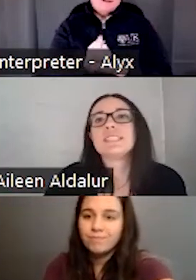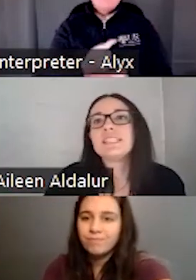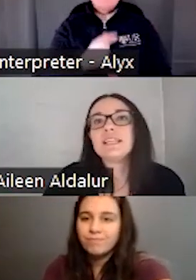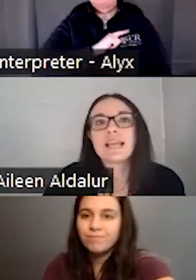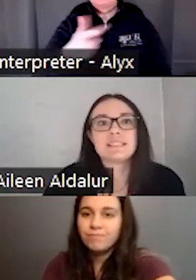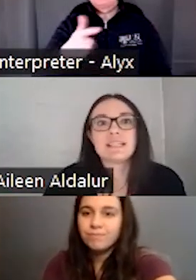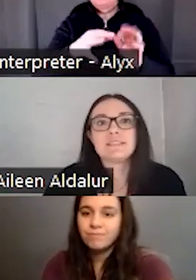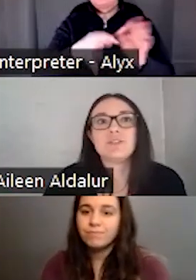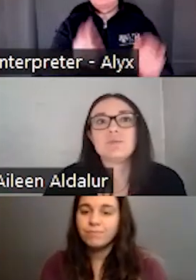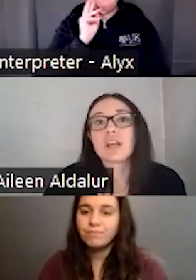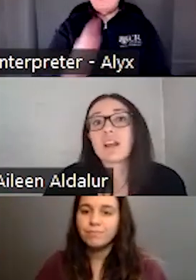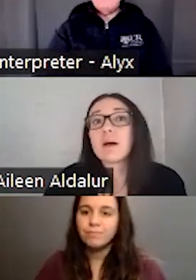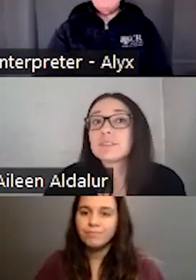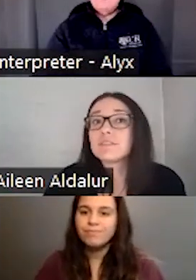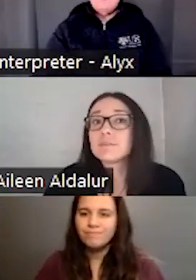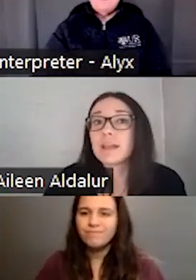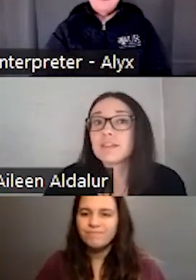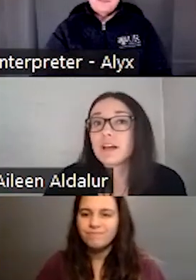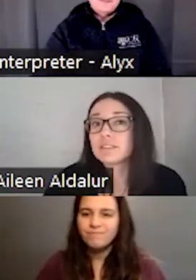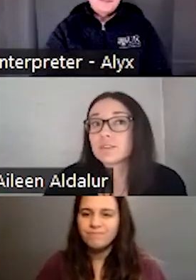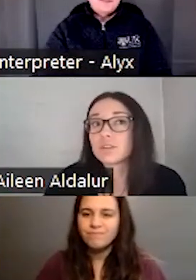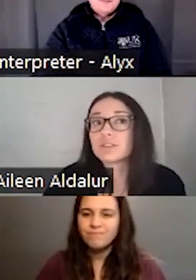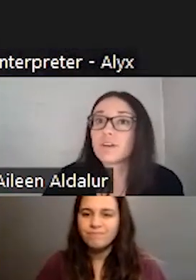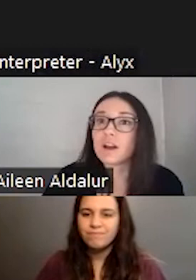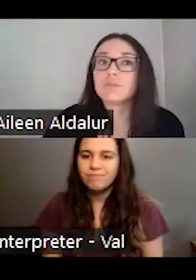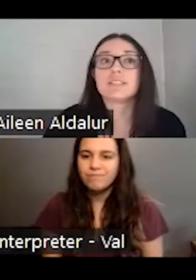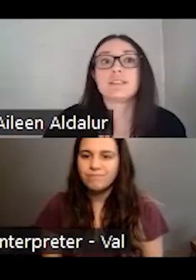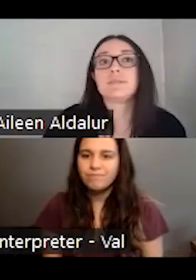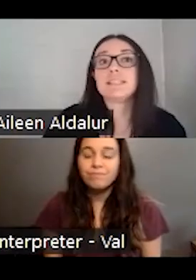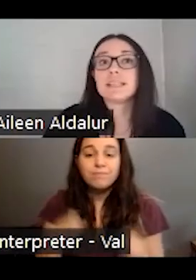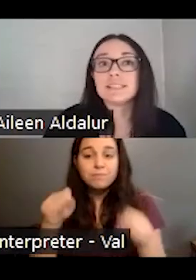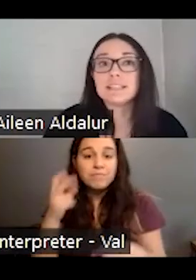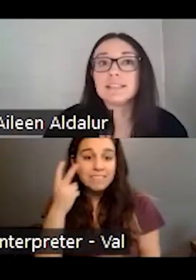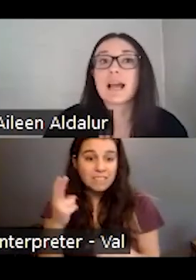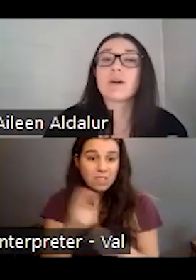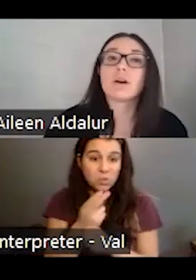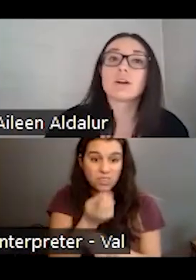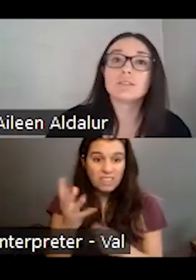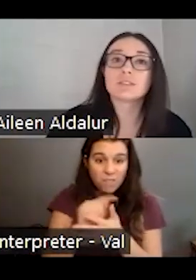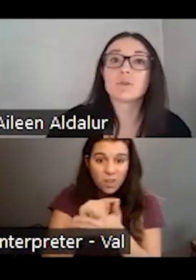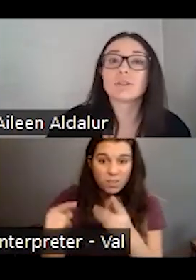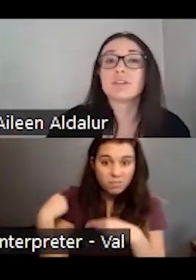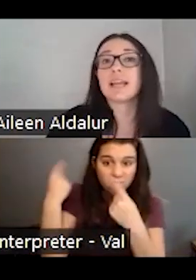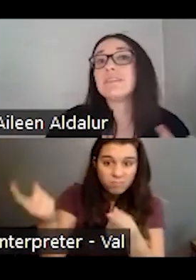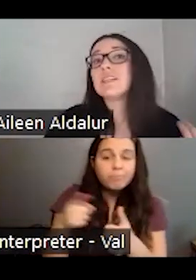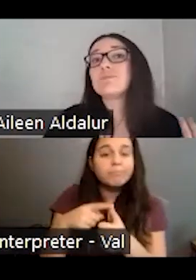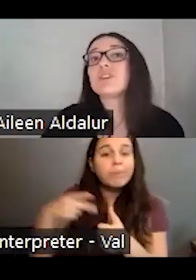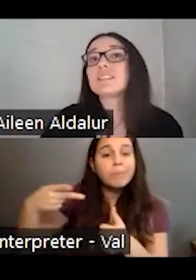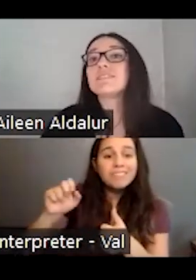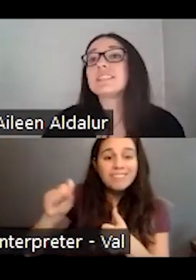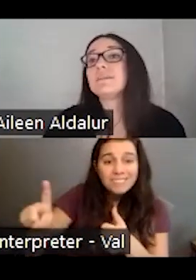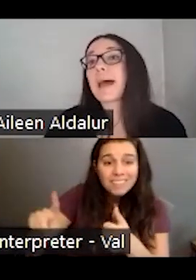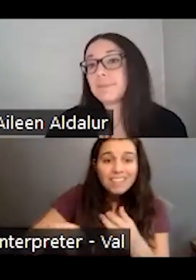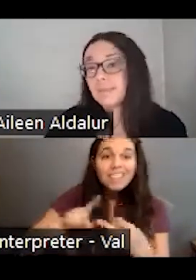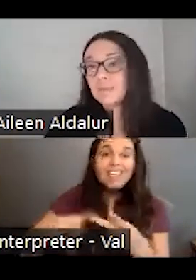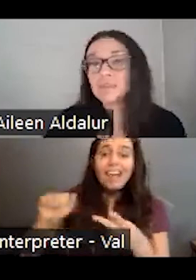So you can see that this has been used on a couple of different behavioral health disorders so far. We see PTSD, alcohol use disorder, and even